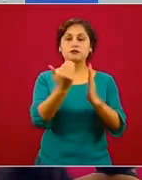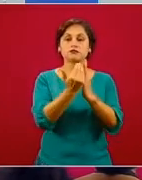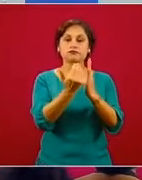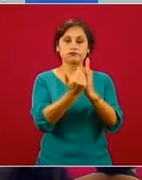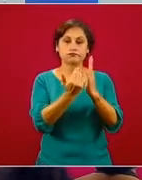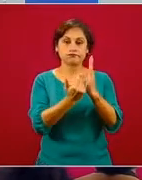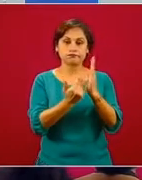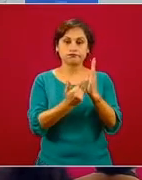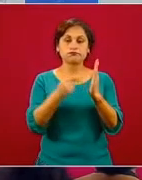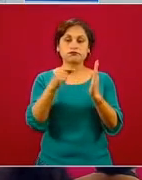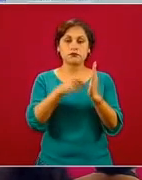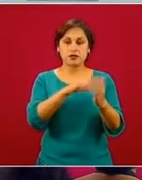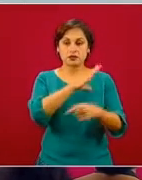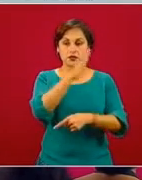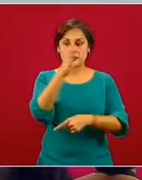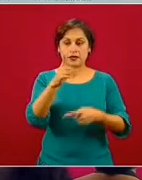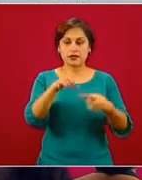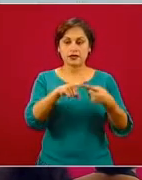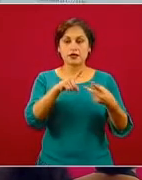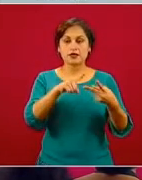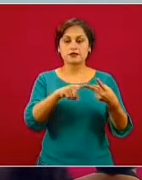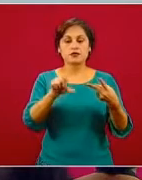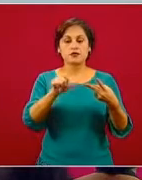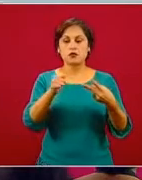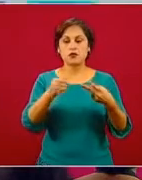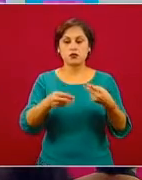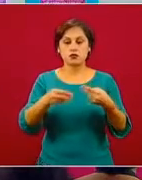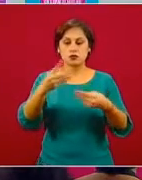this is what I was looking for.